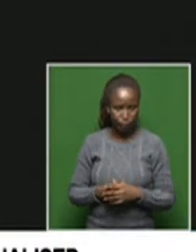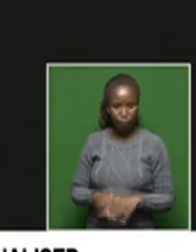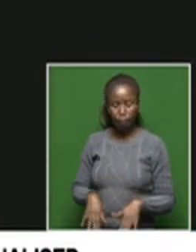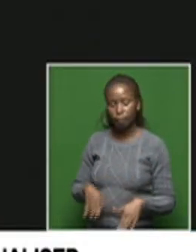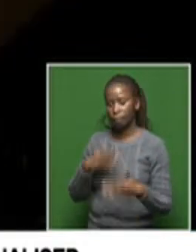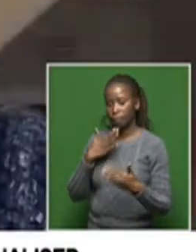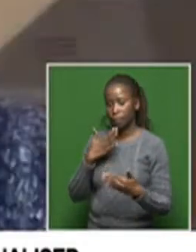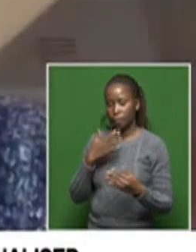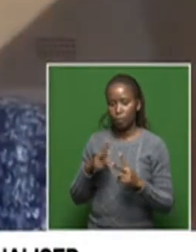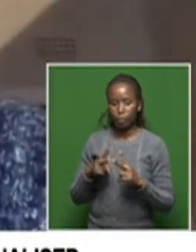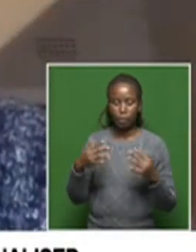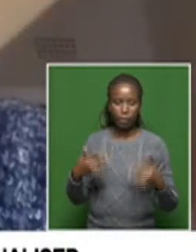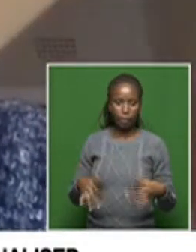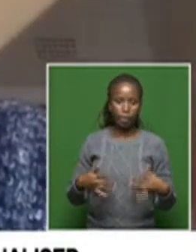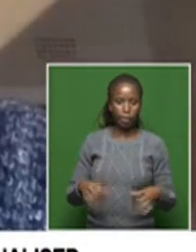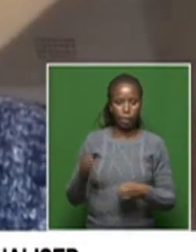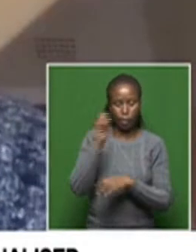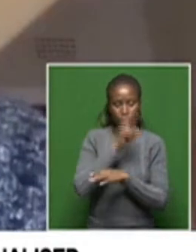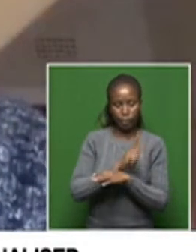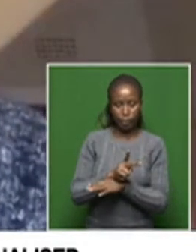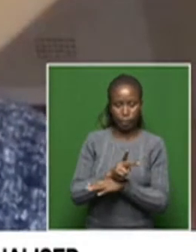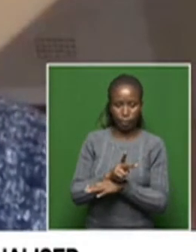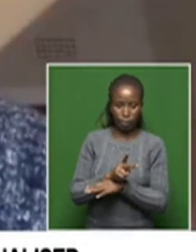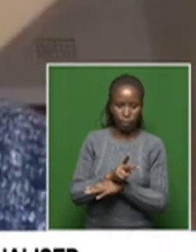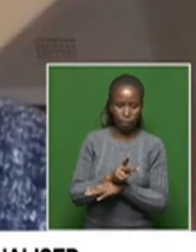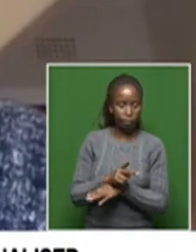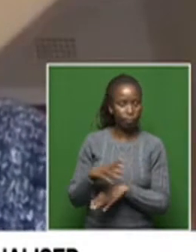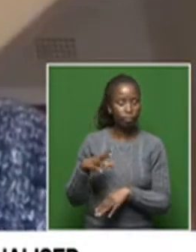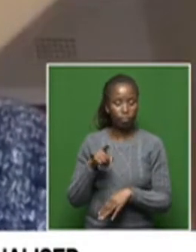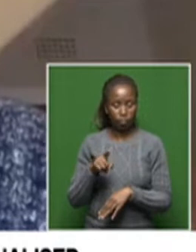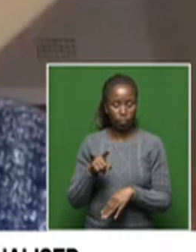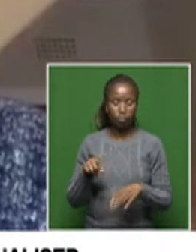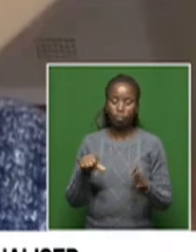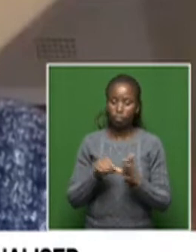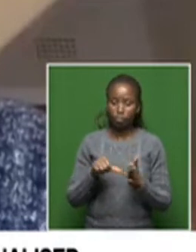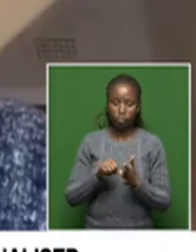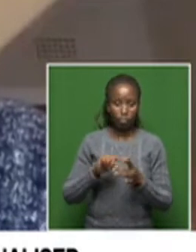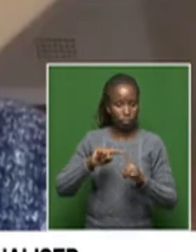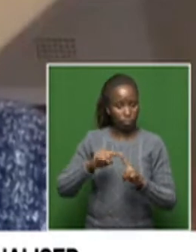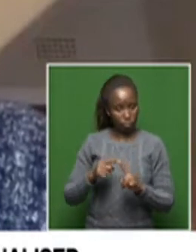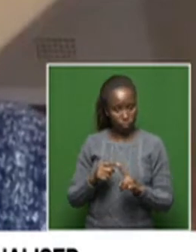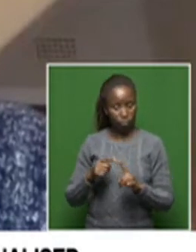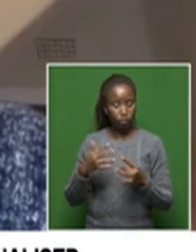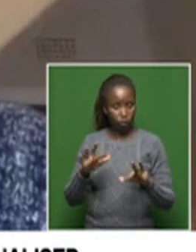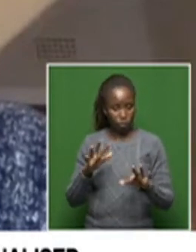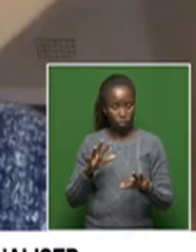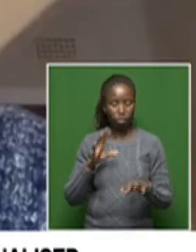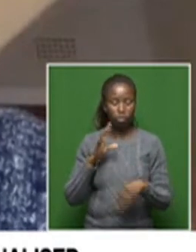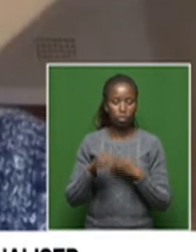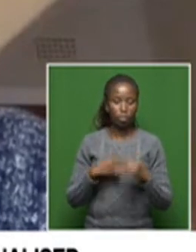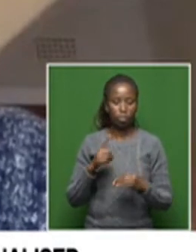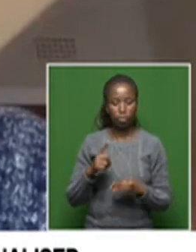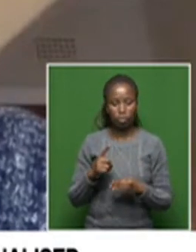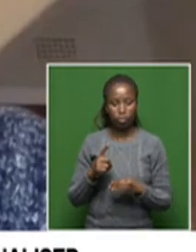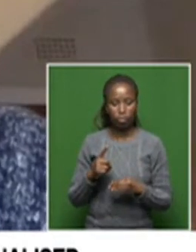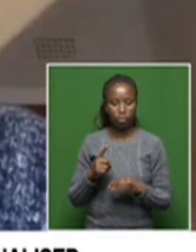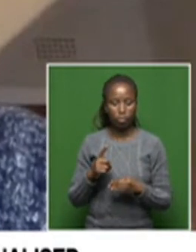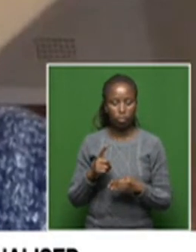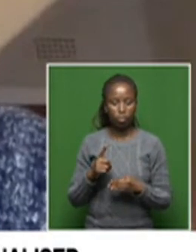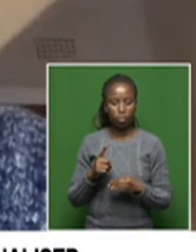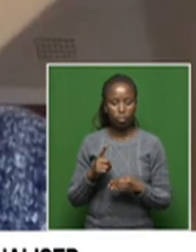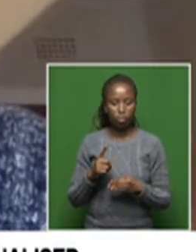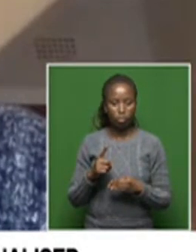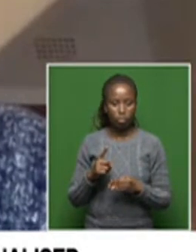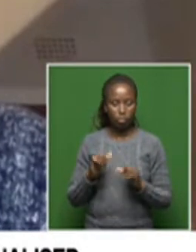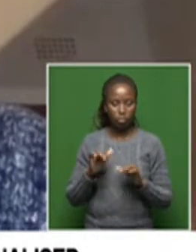Thank you very much, Professor Gray. And actually, that is a very important point that you've made about the breakthrough surge